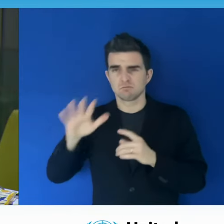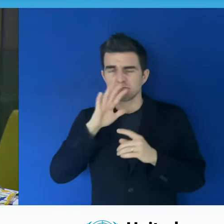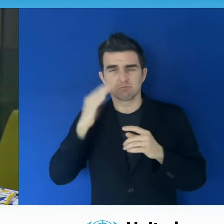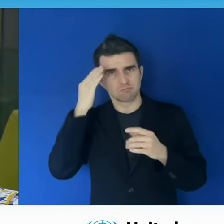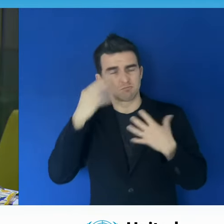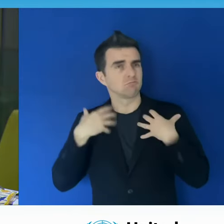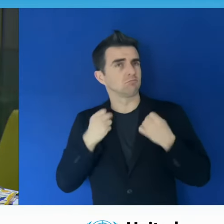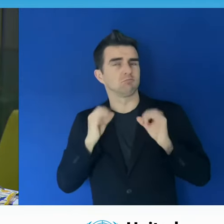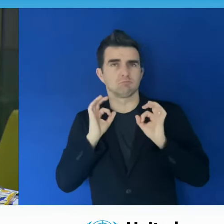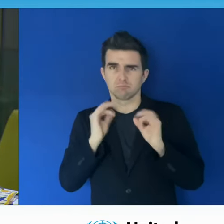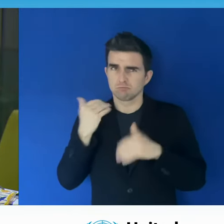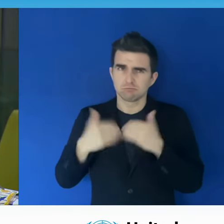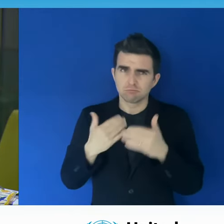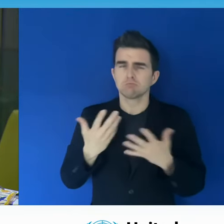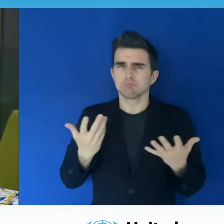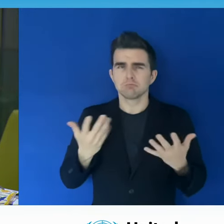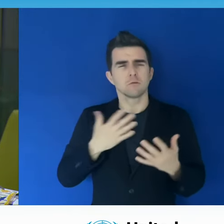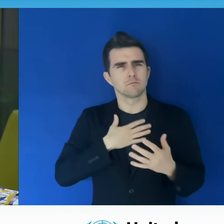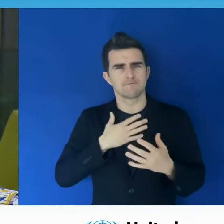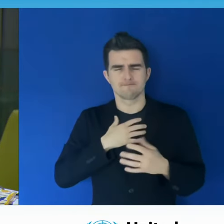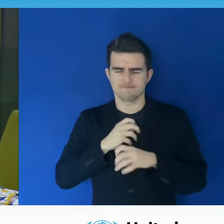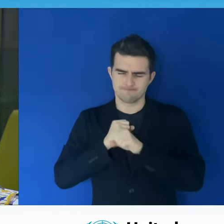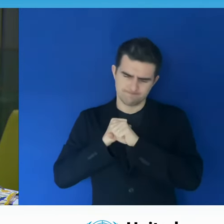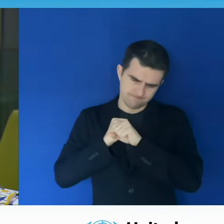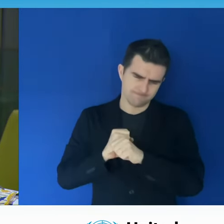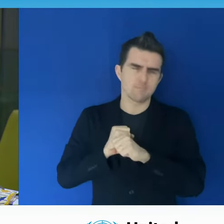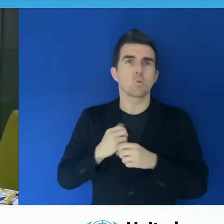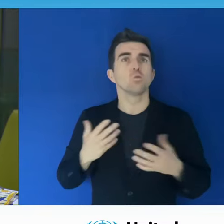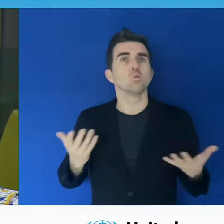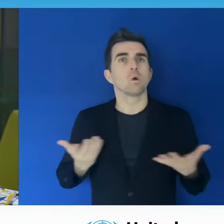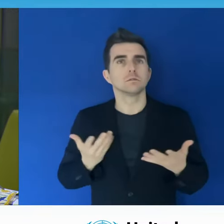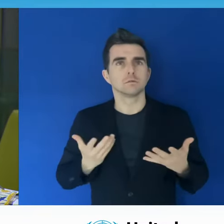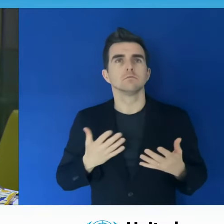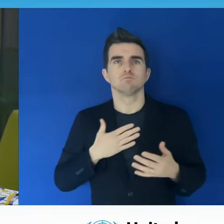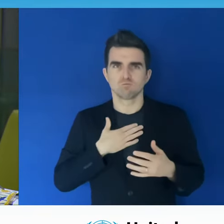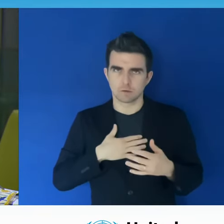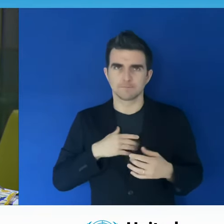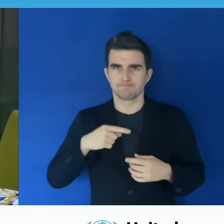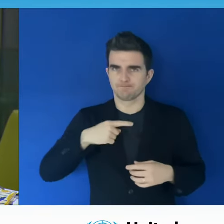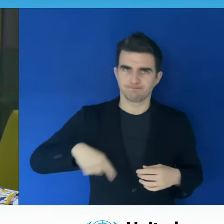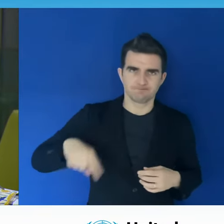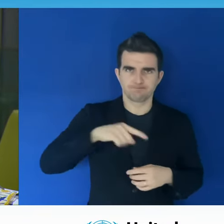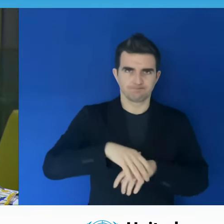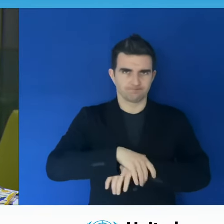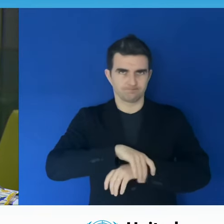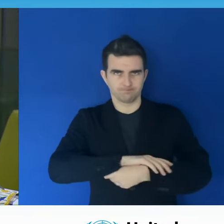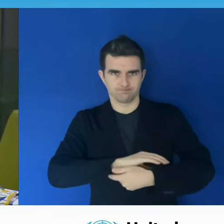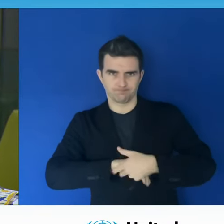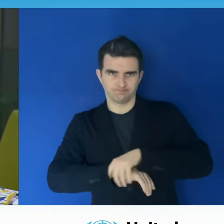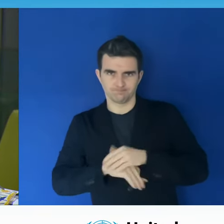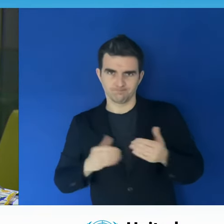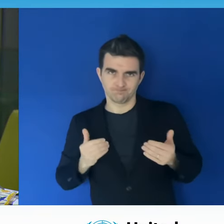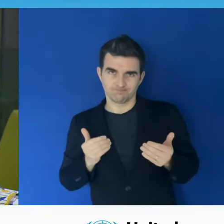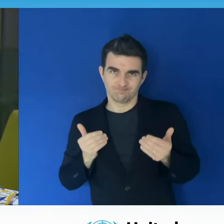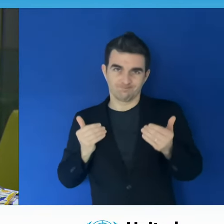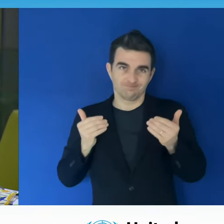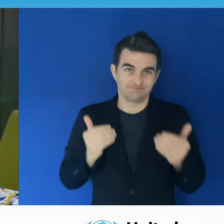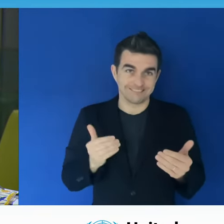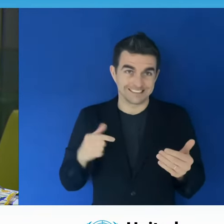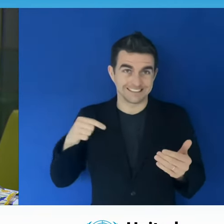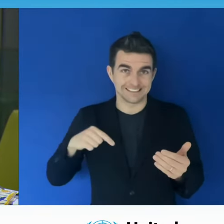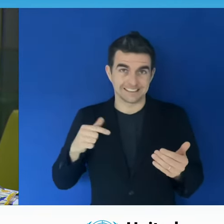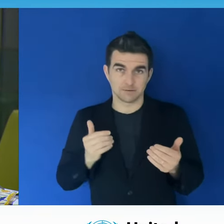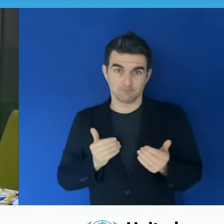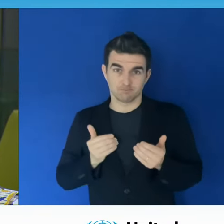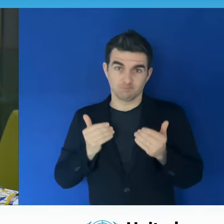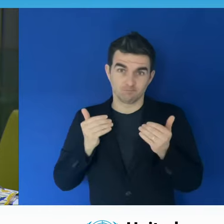is to move forward so that there are commitments and national